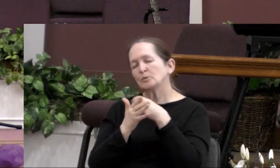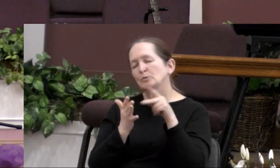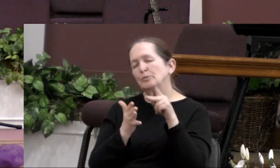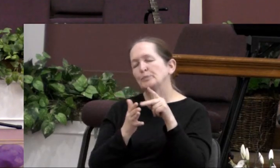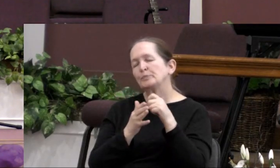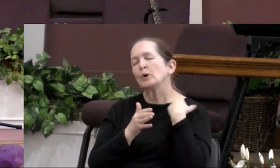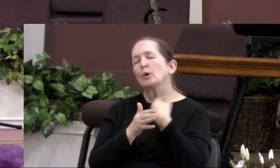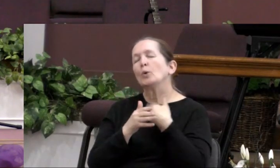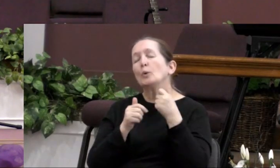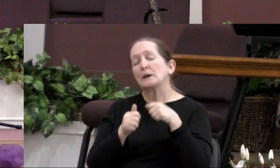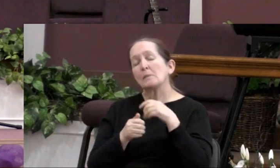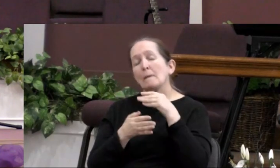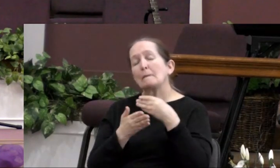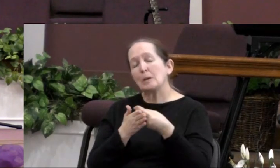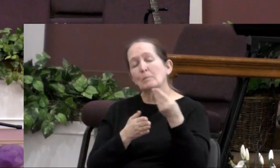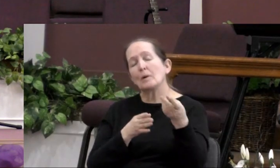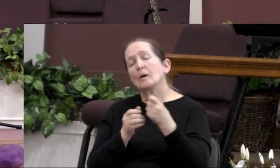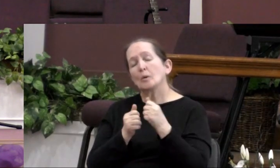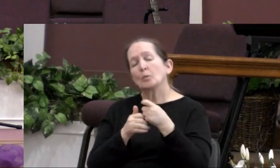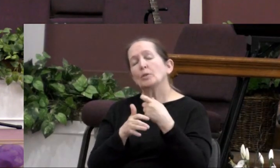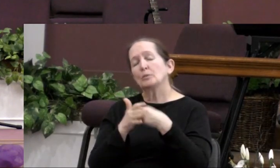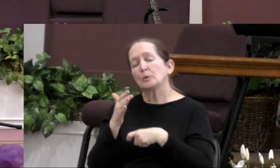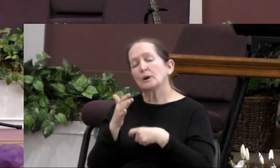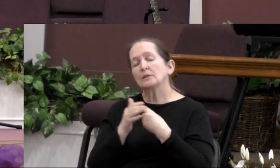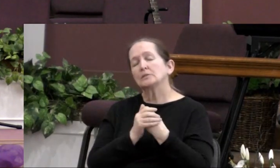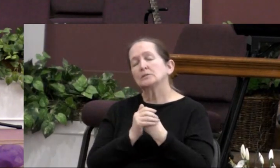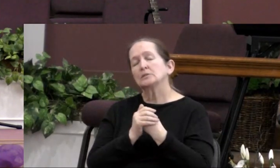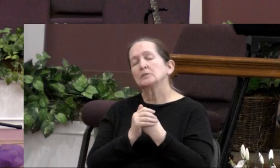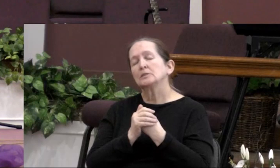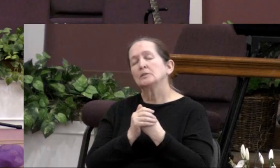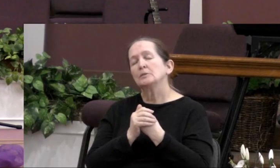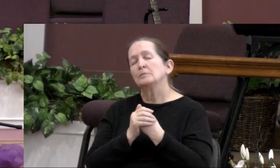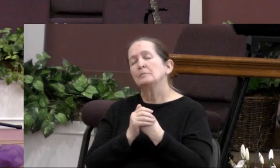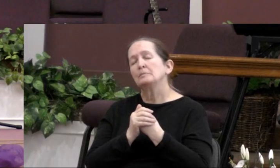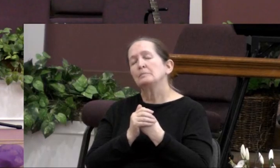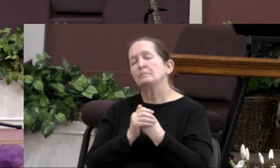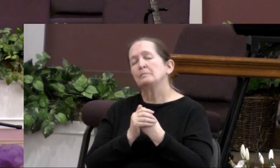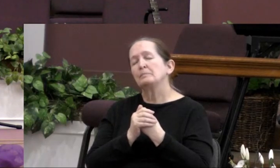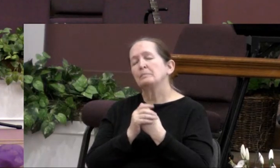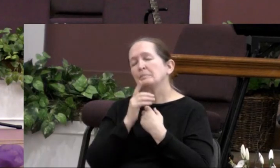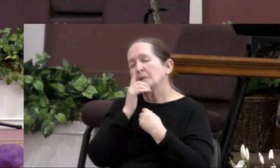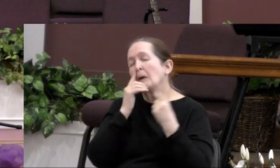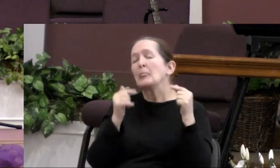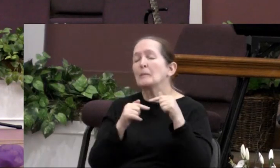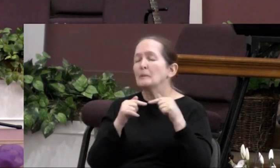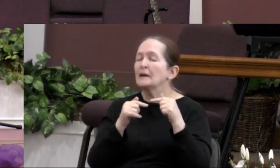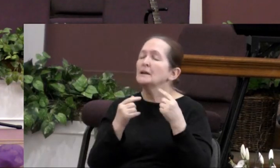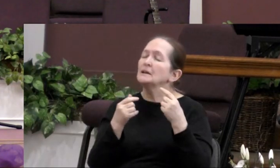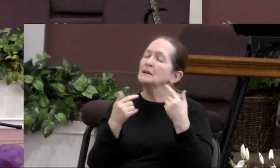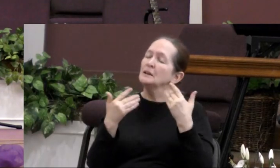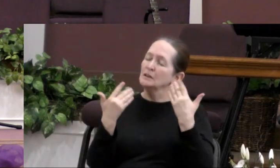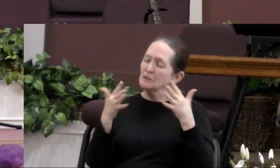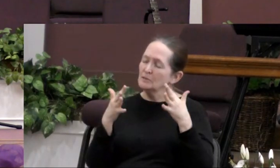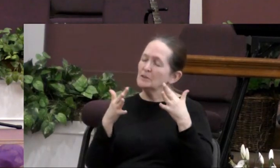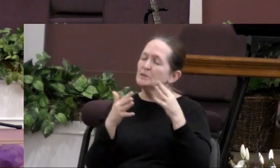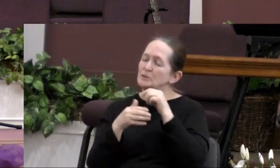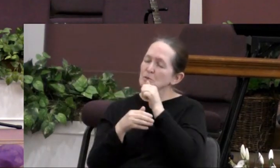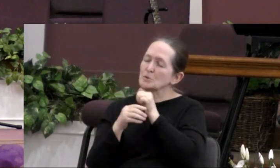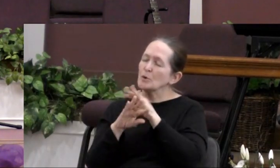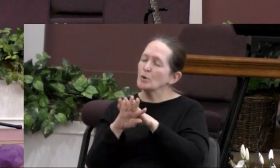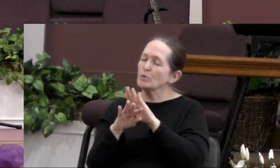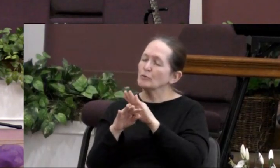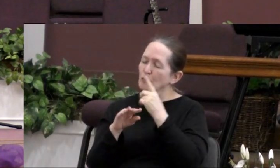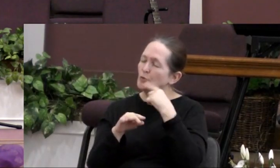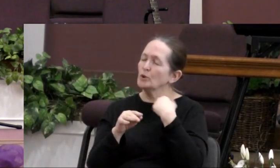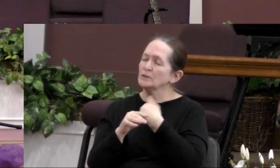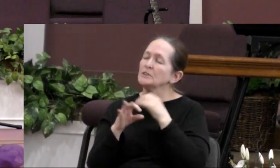We can be bought with a price. The payment has been made on our behalf if we will receive it.